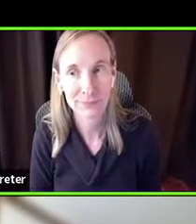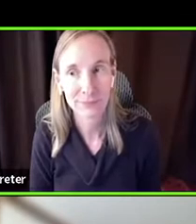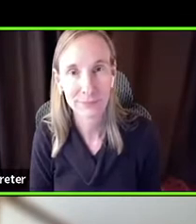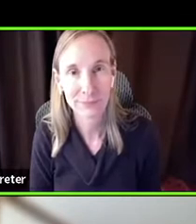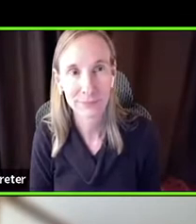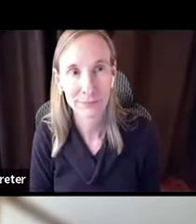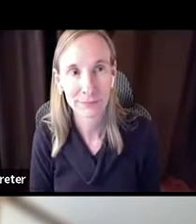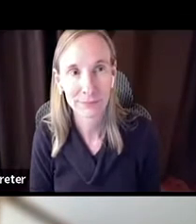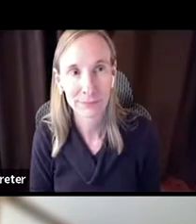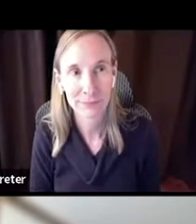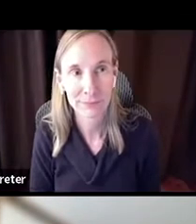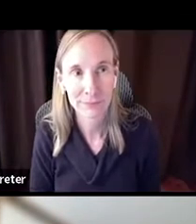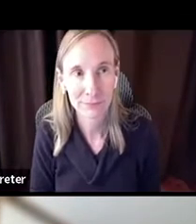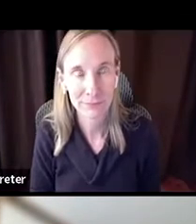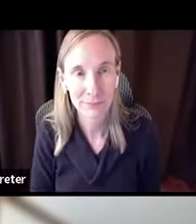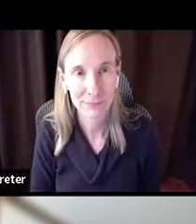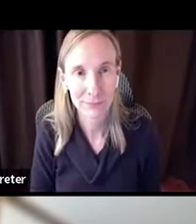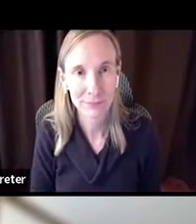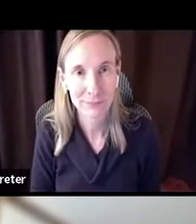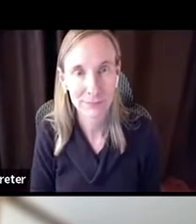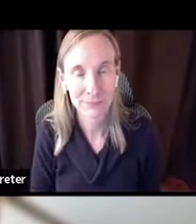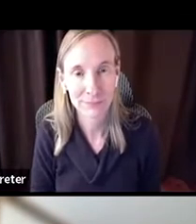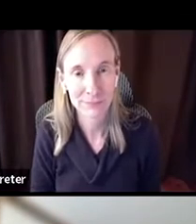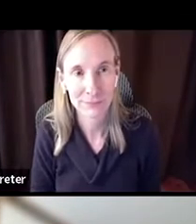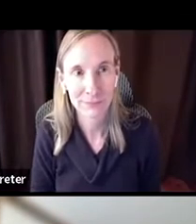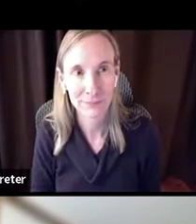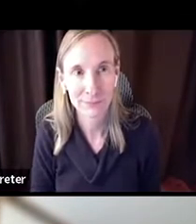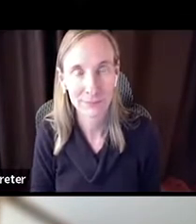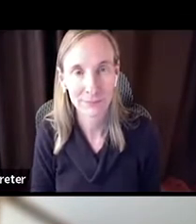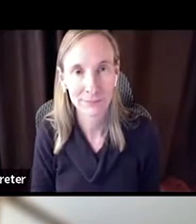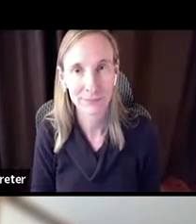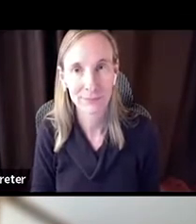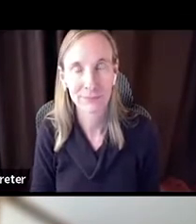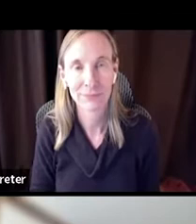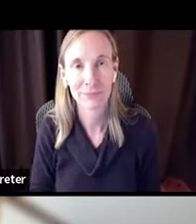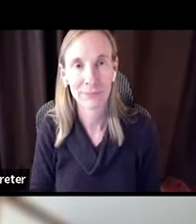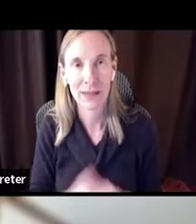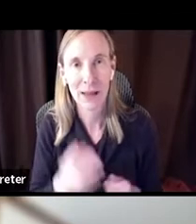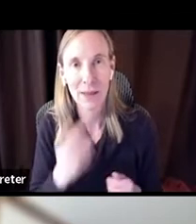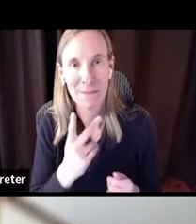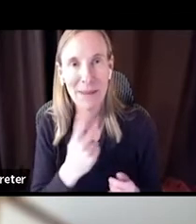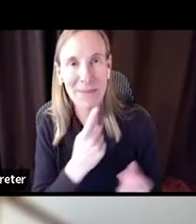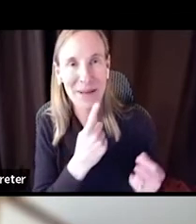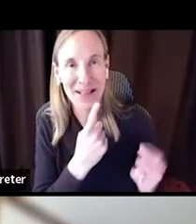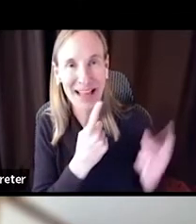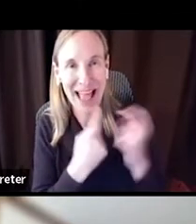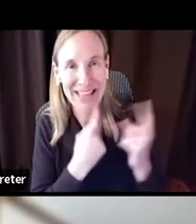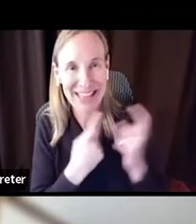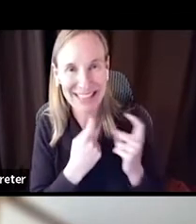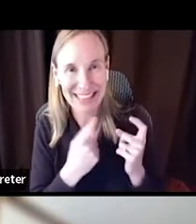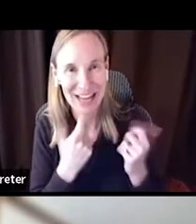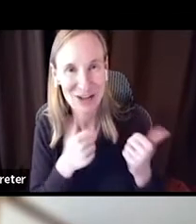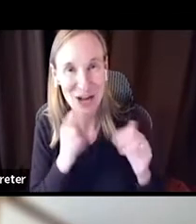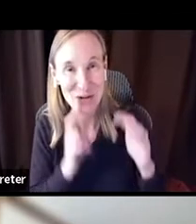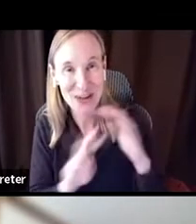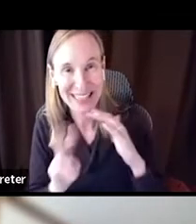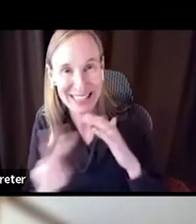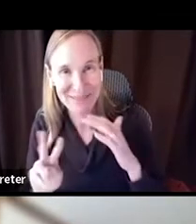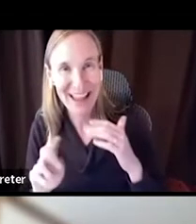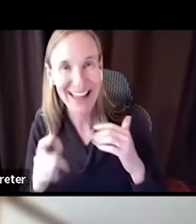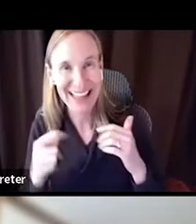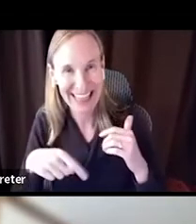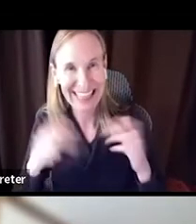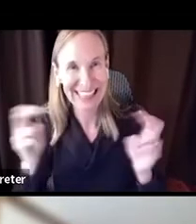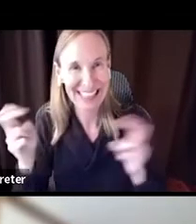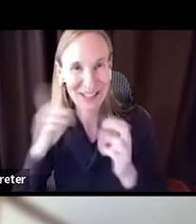And again, just because I know questions have been posed to me as I've been trying to anticipate us taking this issue